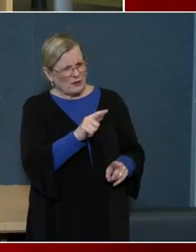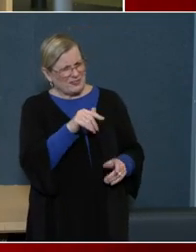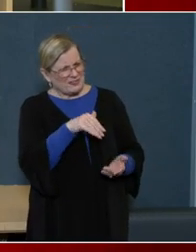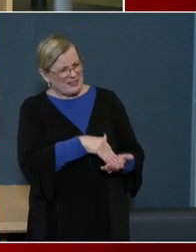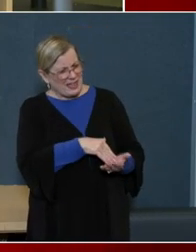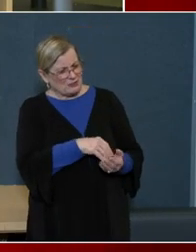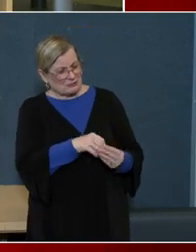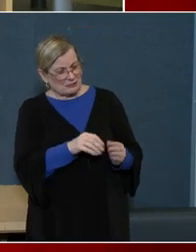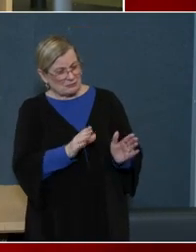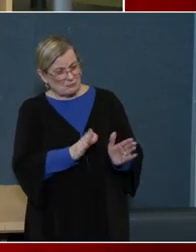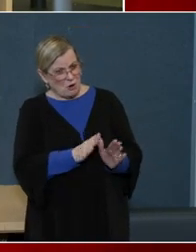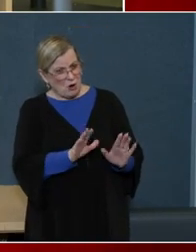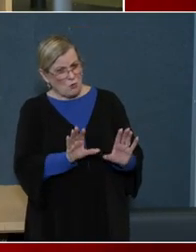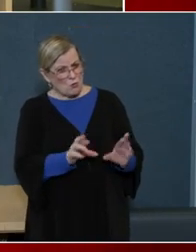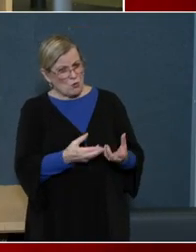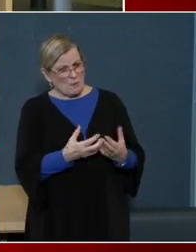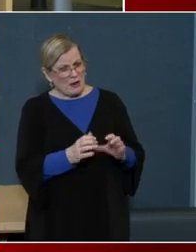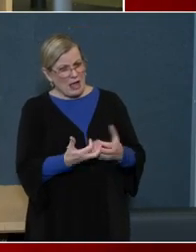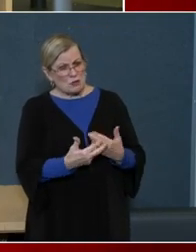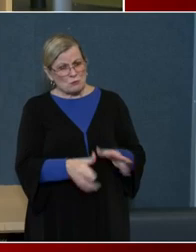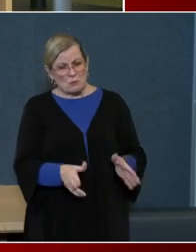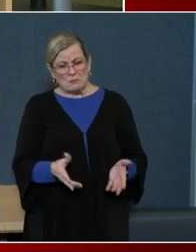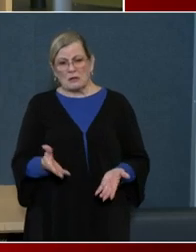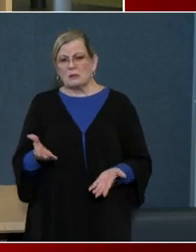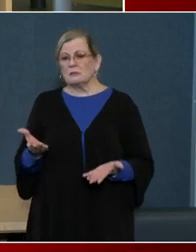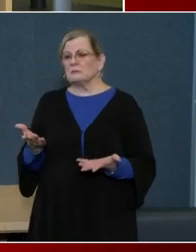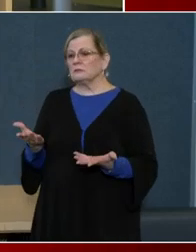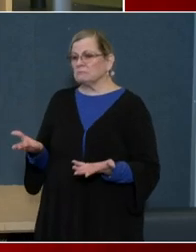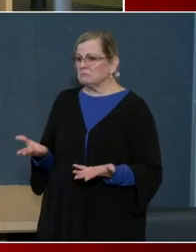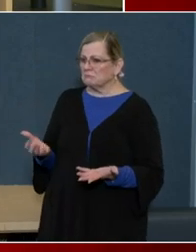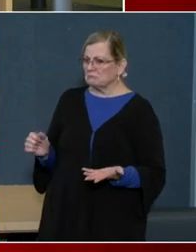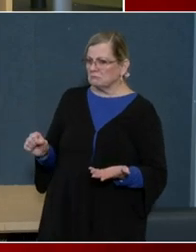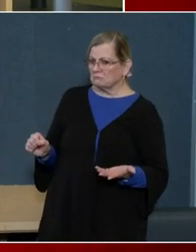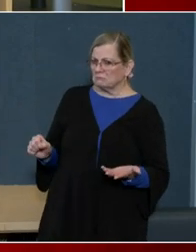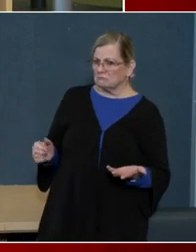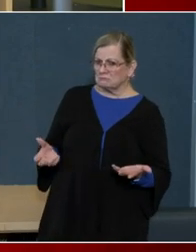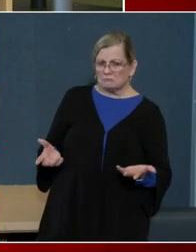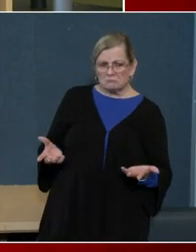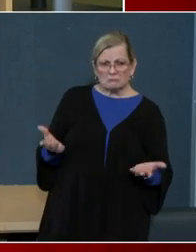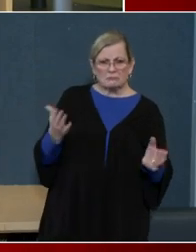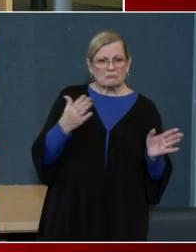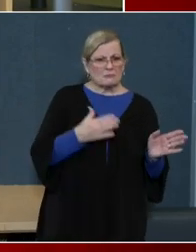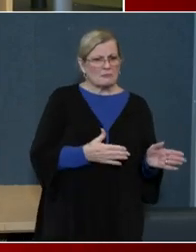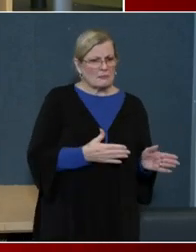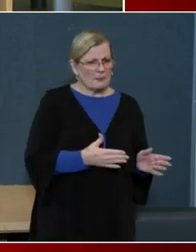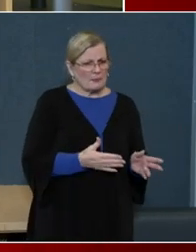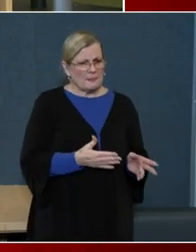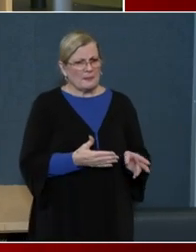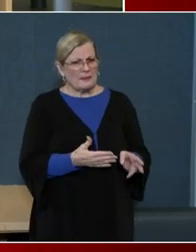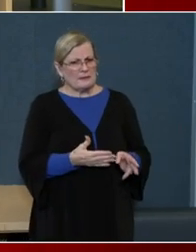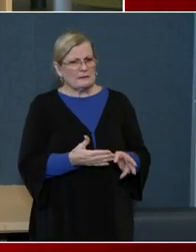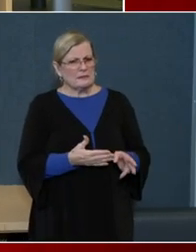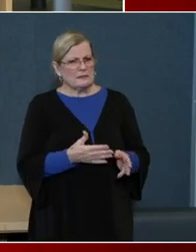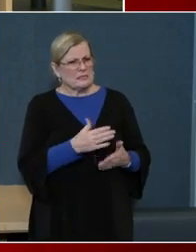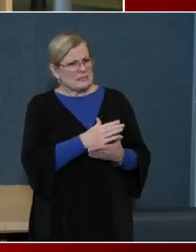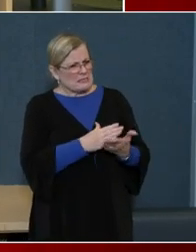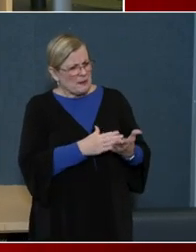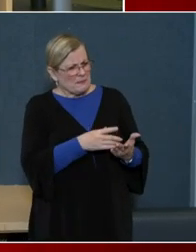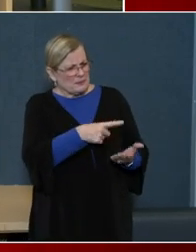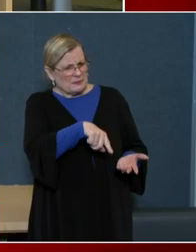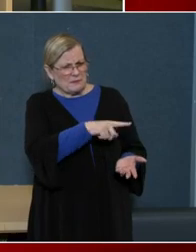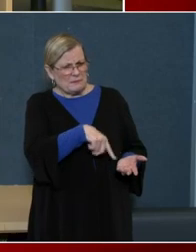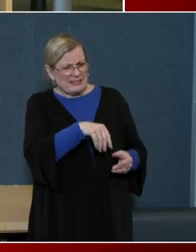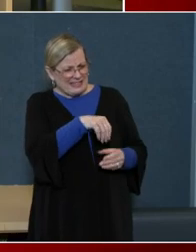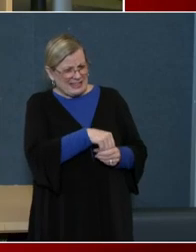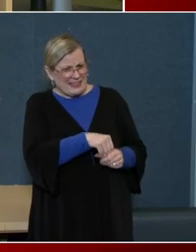instruction. That's our capacity, correct. 14,000 will be in an area with a supervisor